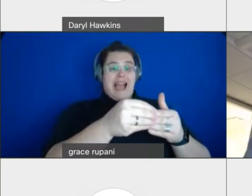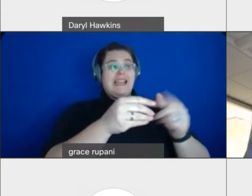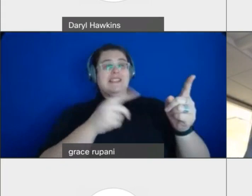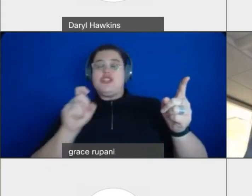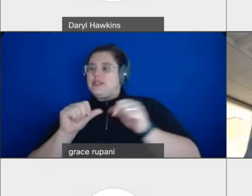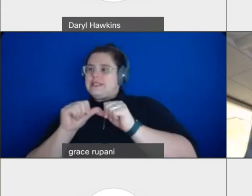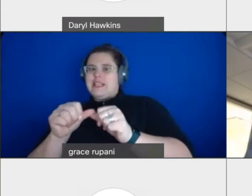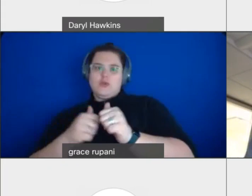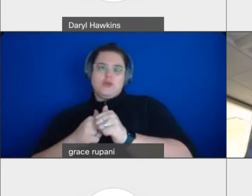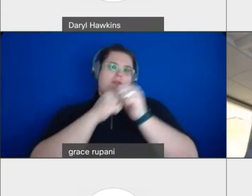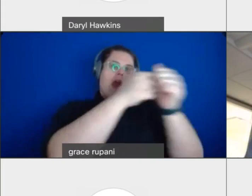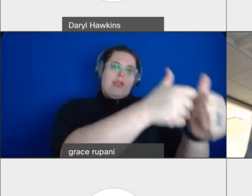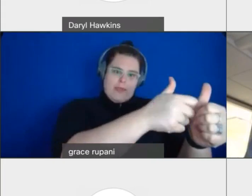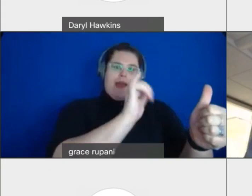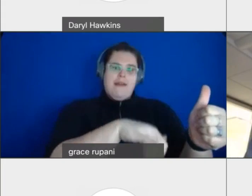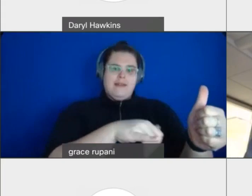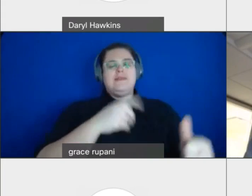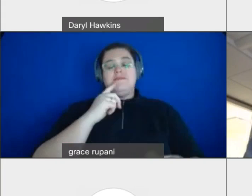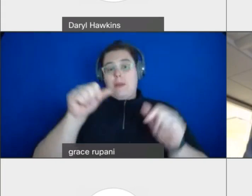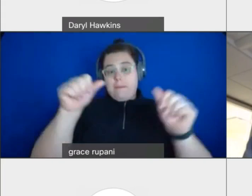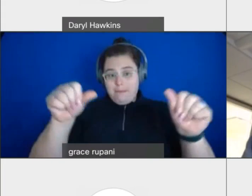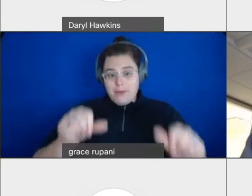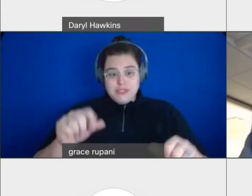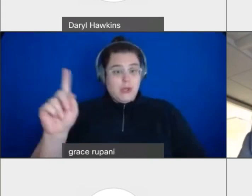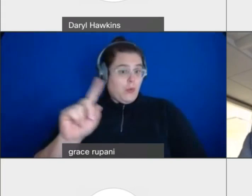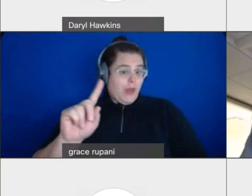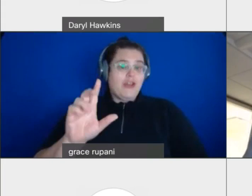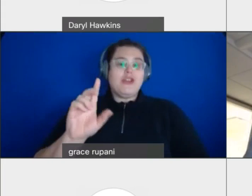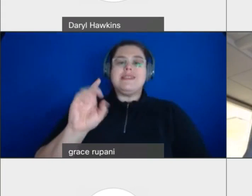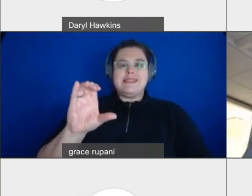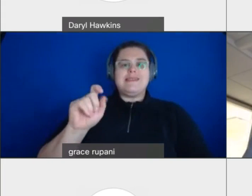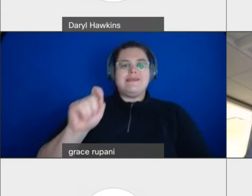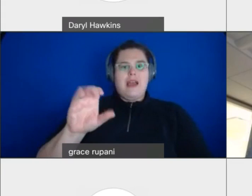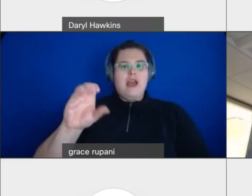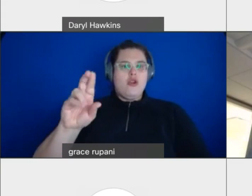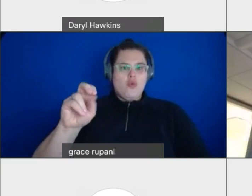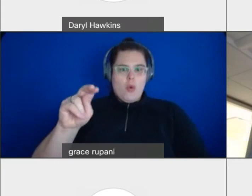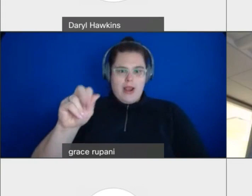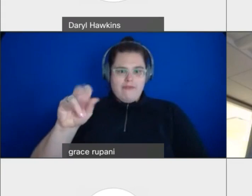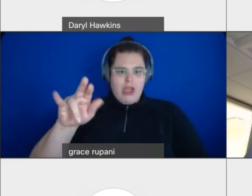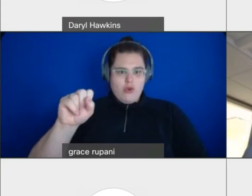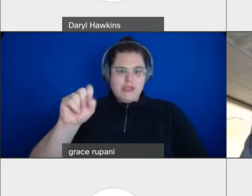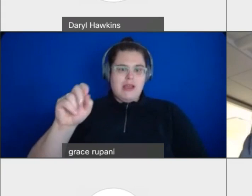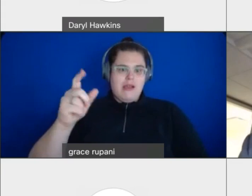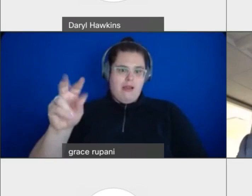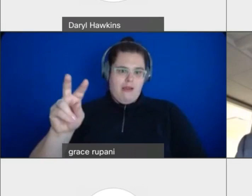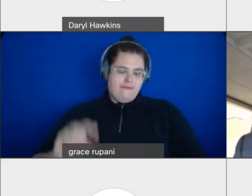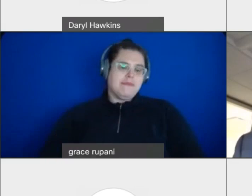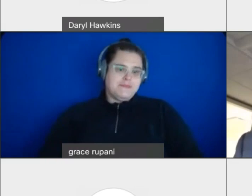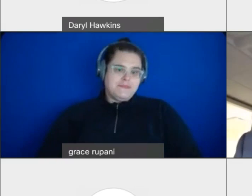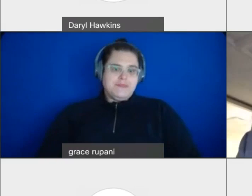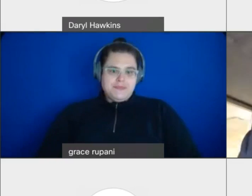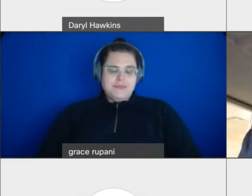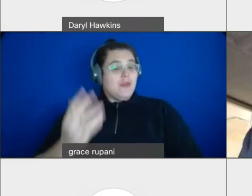coronavirus.dc.gov. Because we really look at the CDC guidance in addition to our local data to